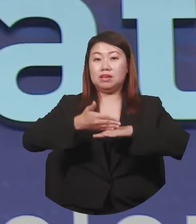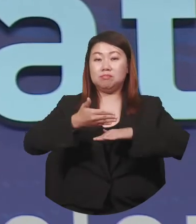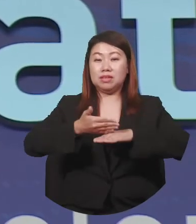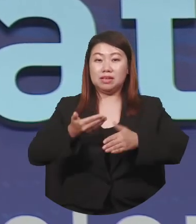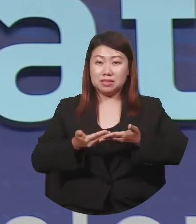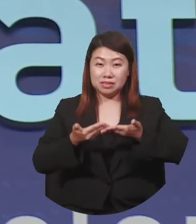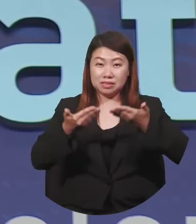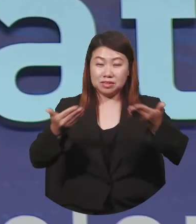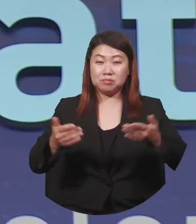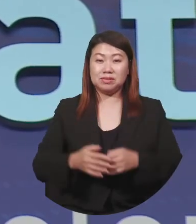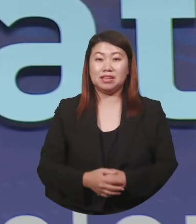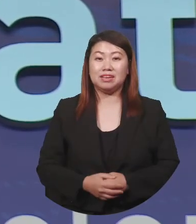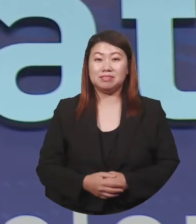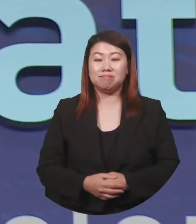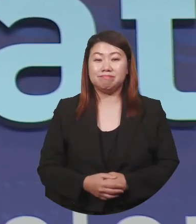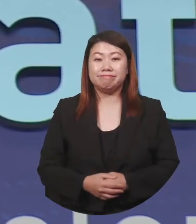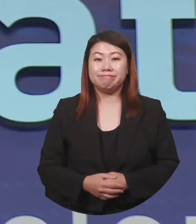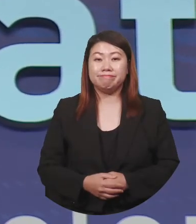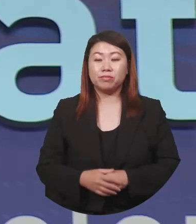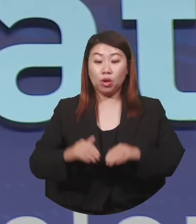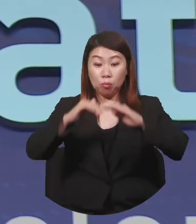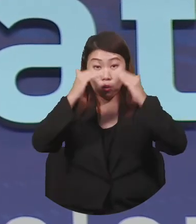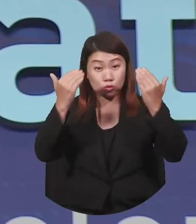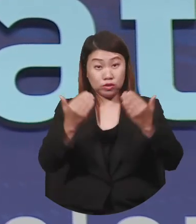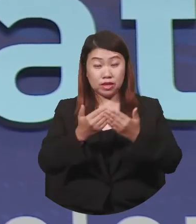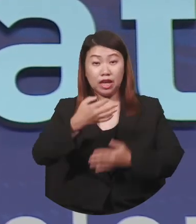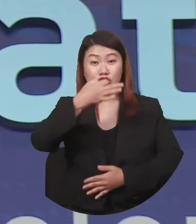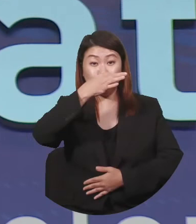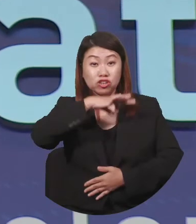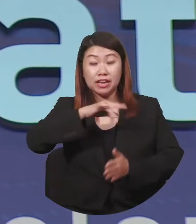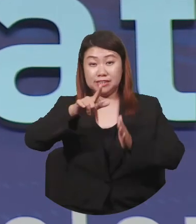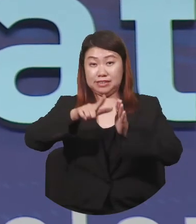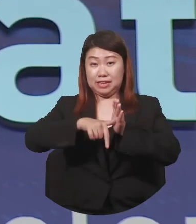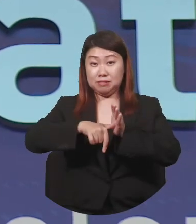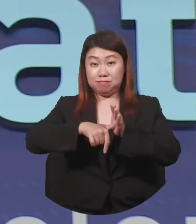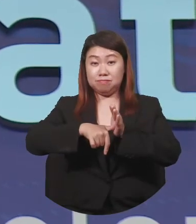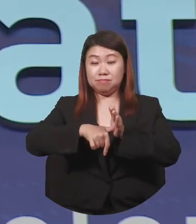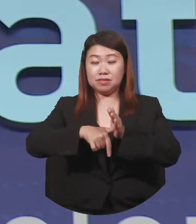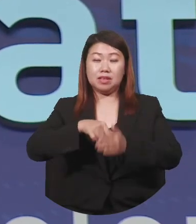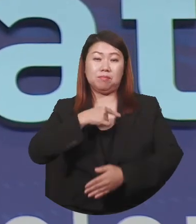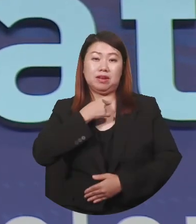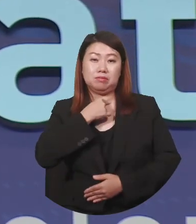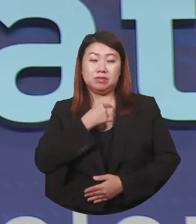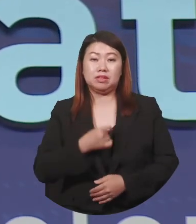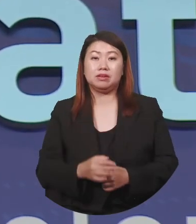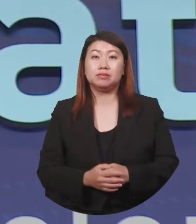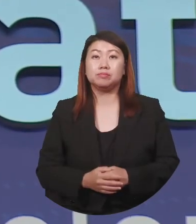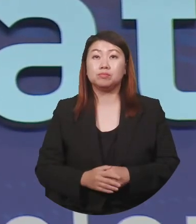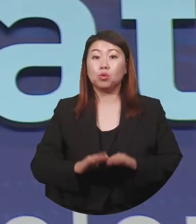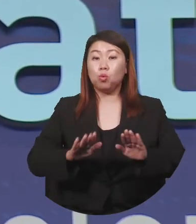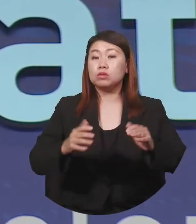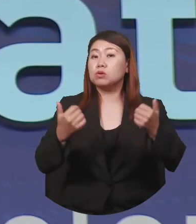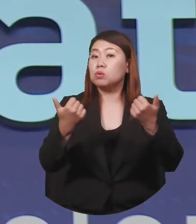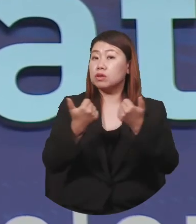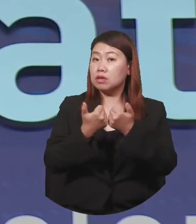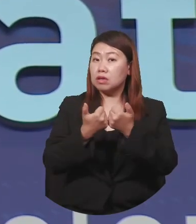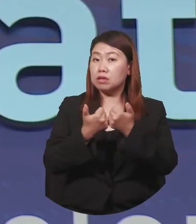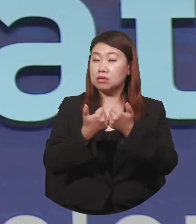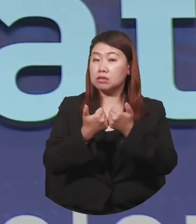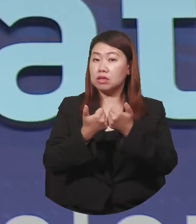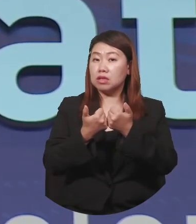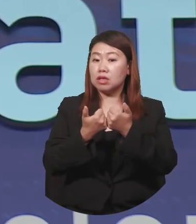and offline, from early morning until now. I hope it was a worthwhile time for all of you. The conference